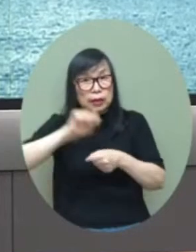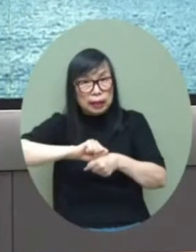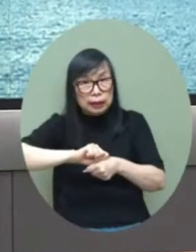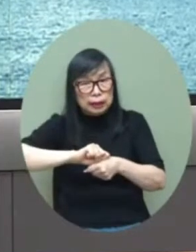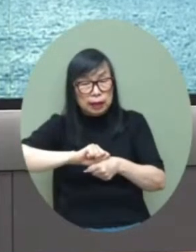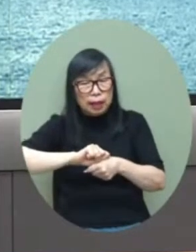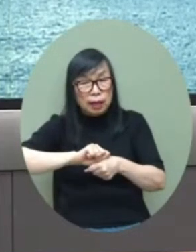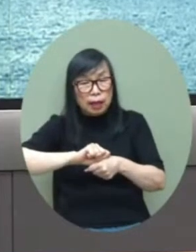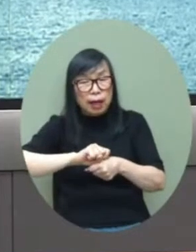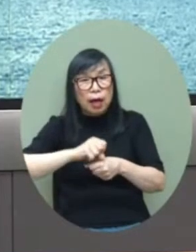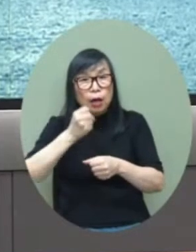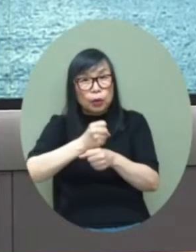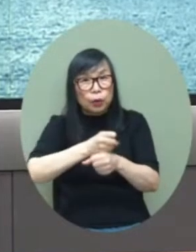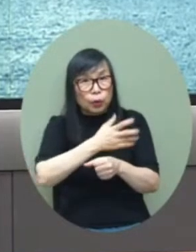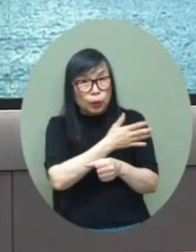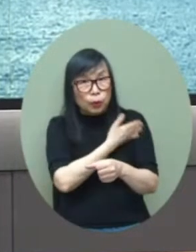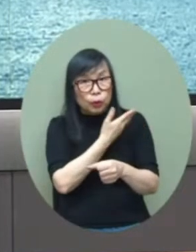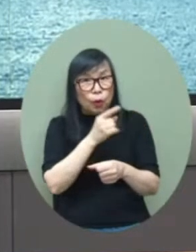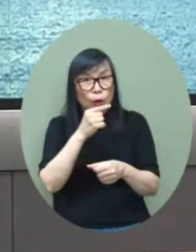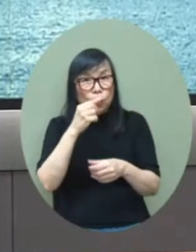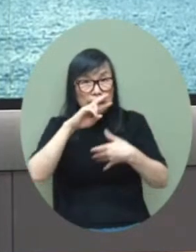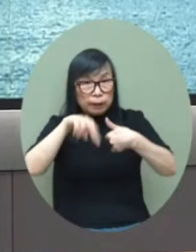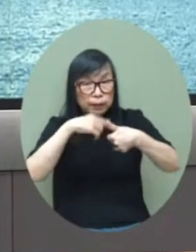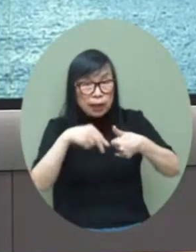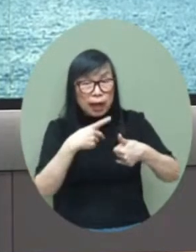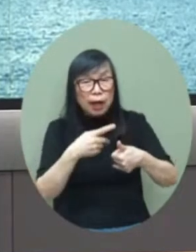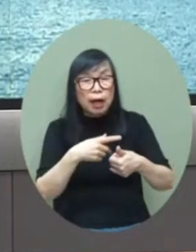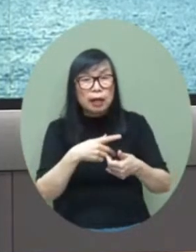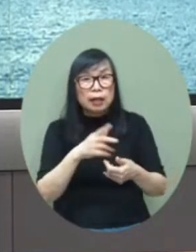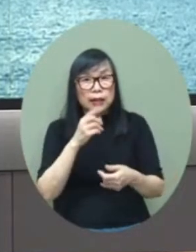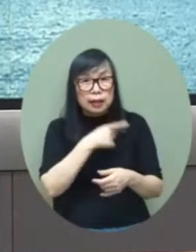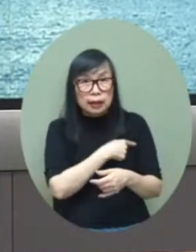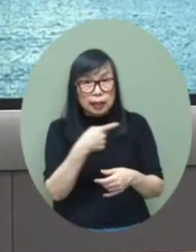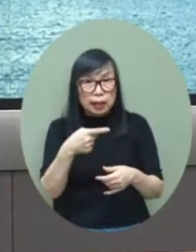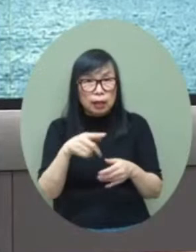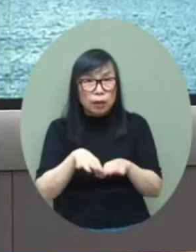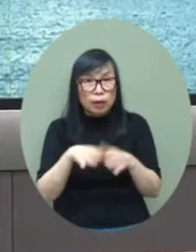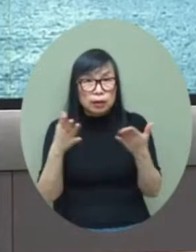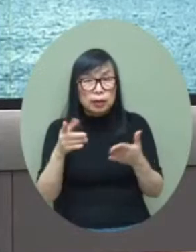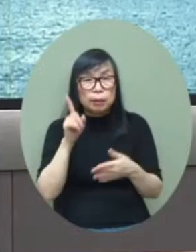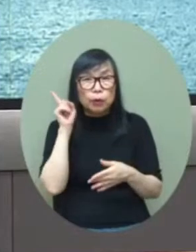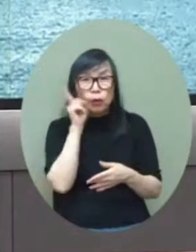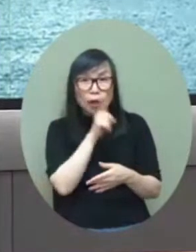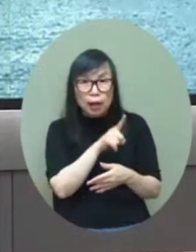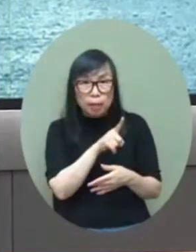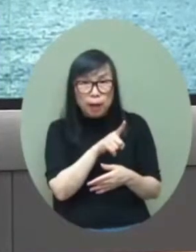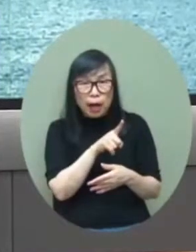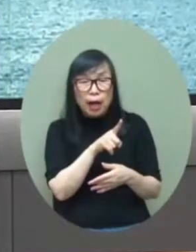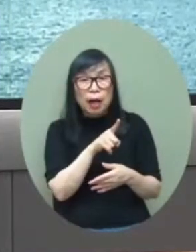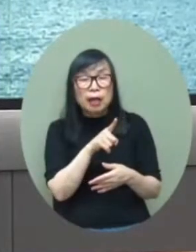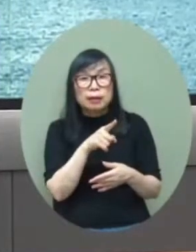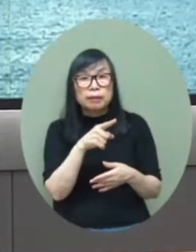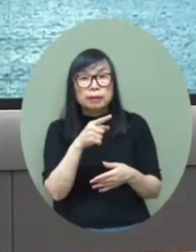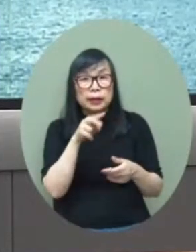patients, as we said earlier, we would increase the test starting from Monday.